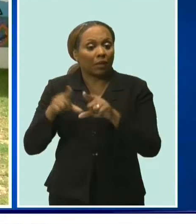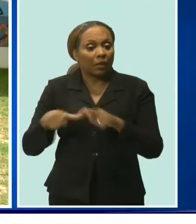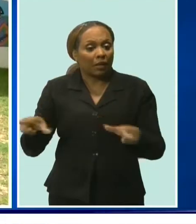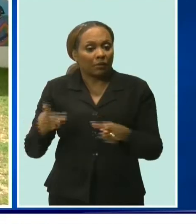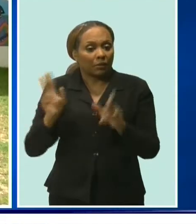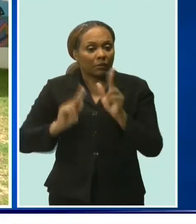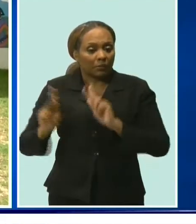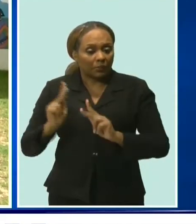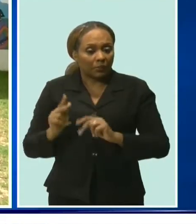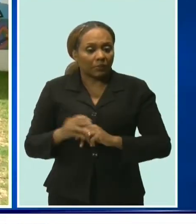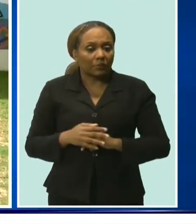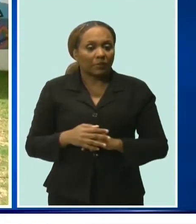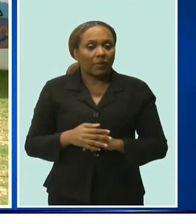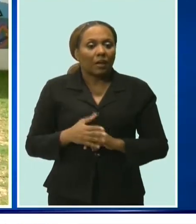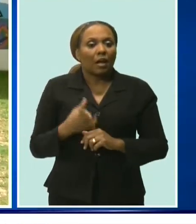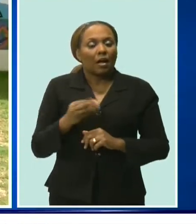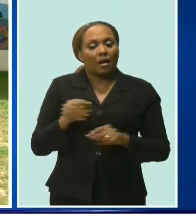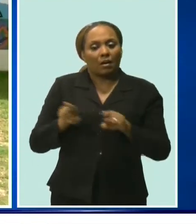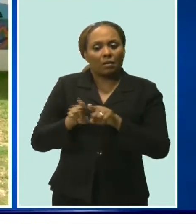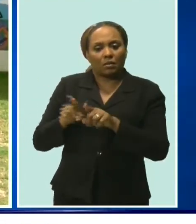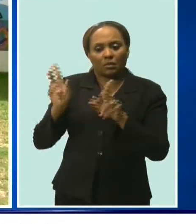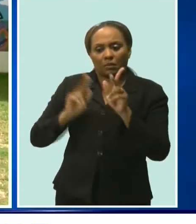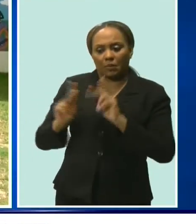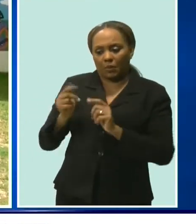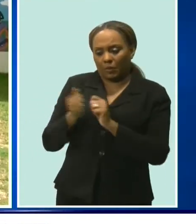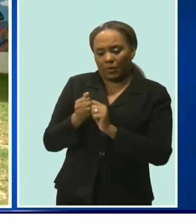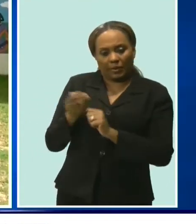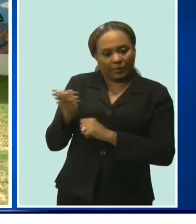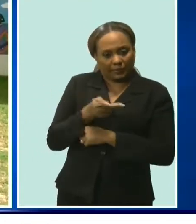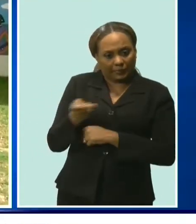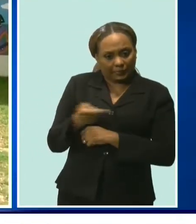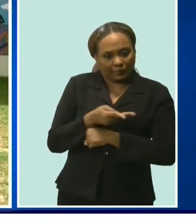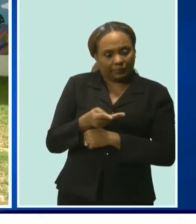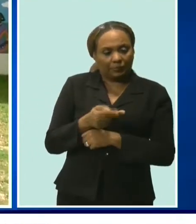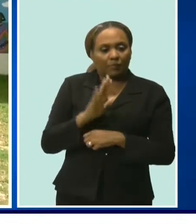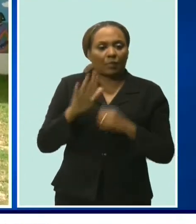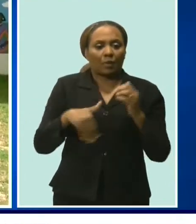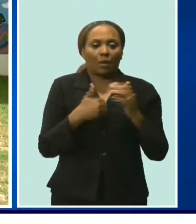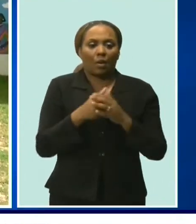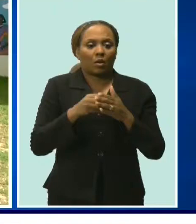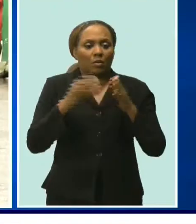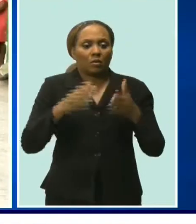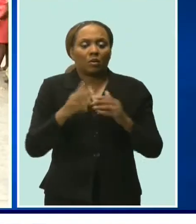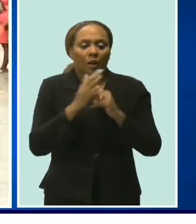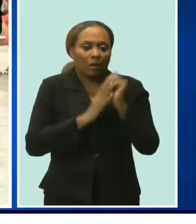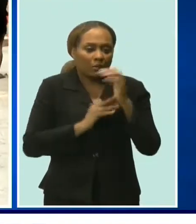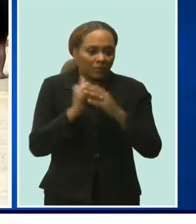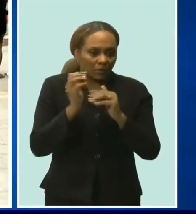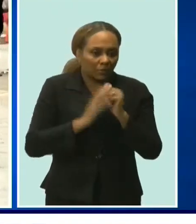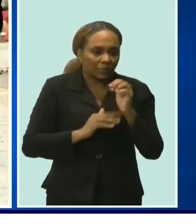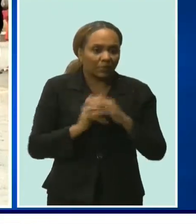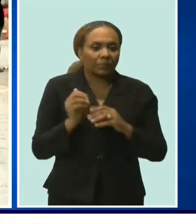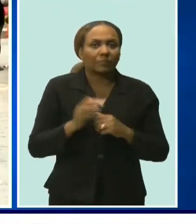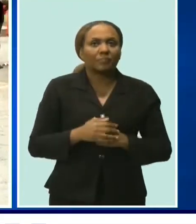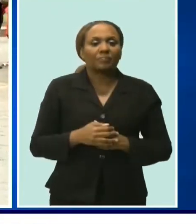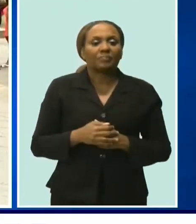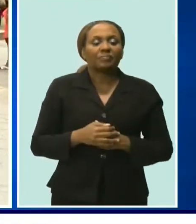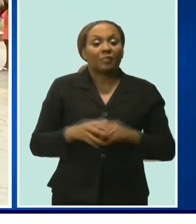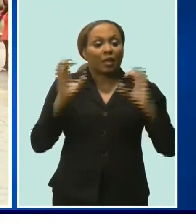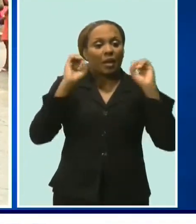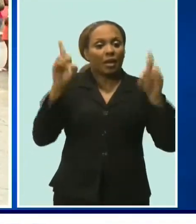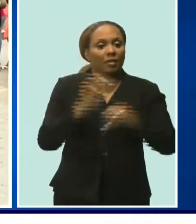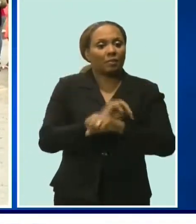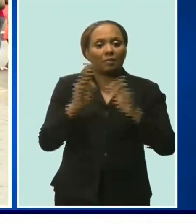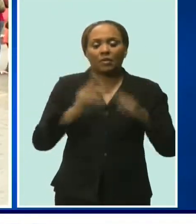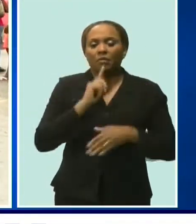3 invigilators with each of those. So therefore, everybody's been made comfortable. Education Minister Santia Bradshaw was